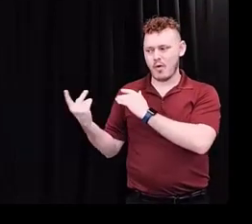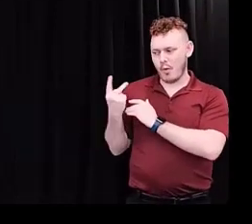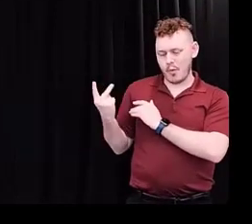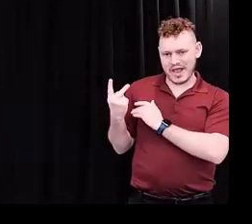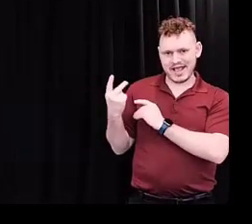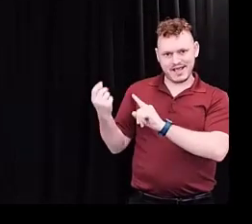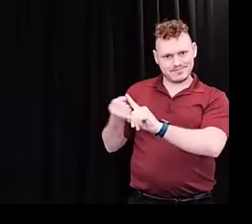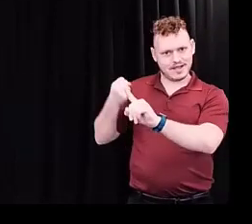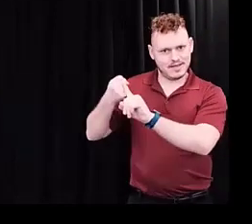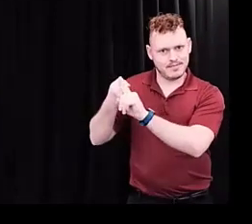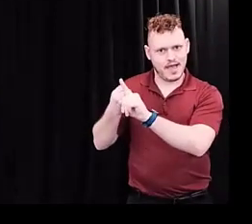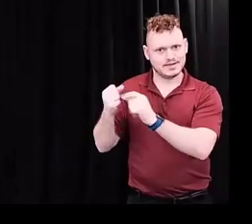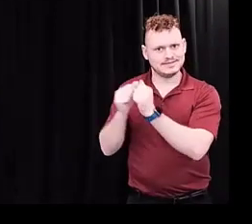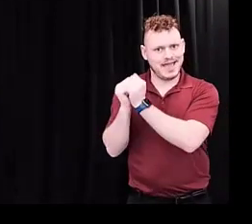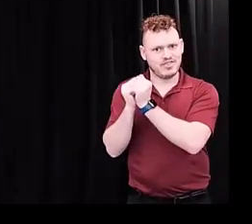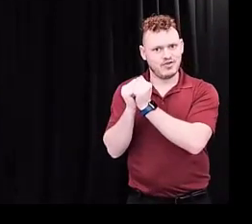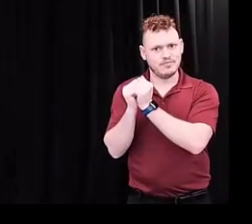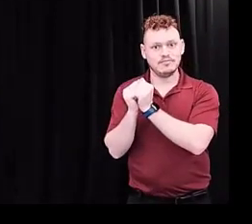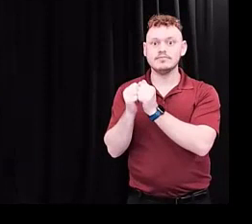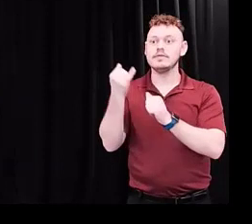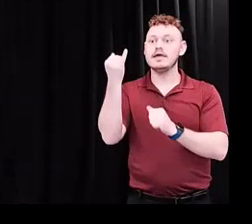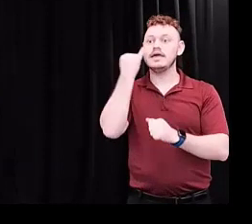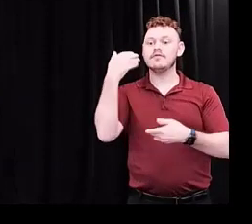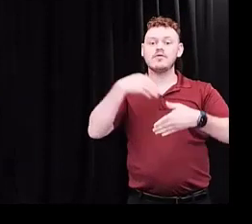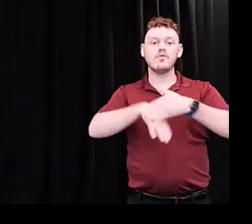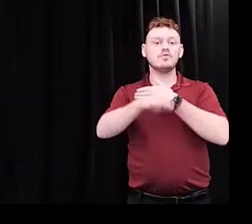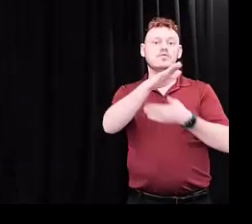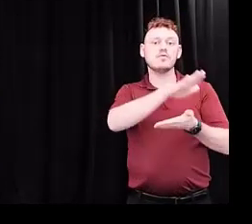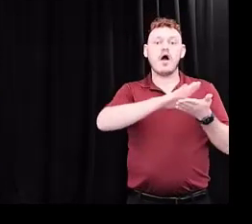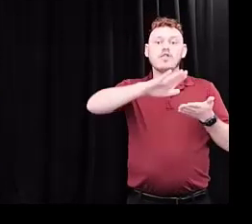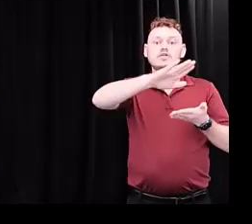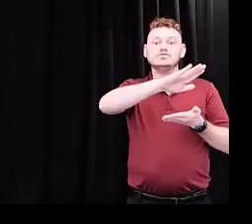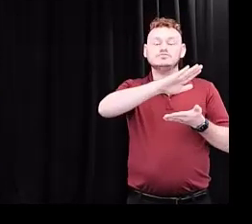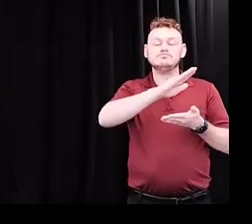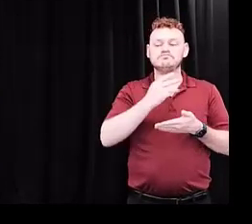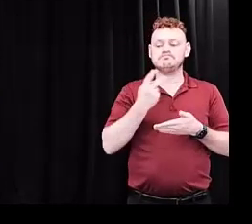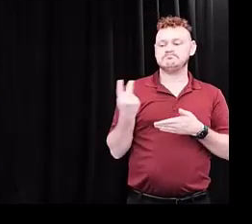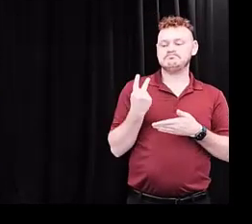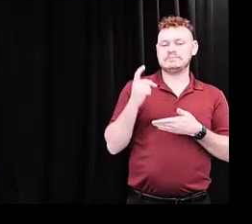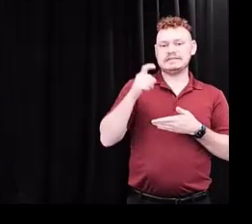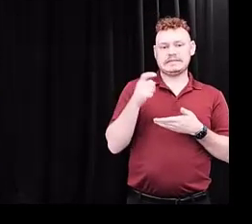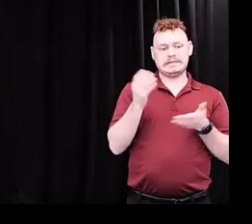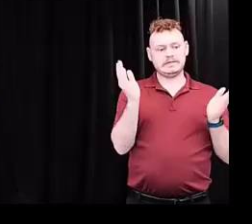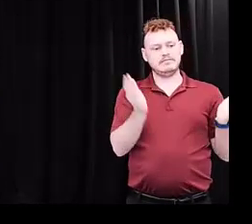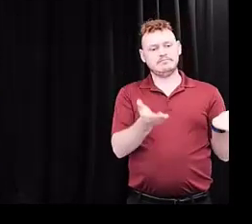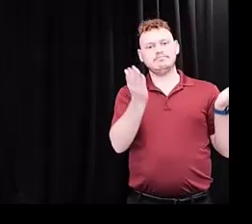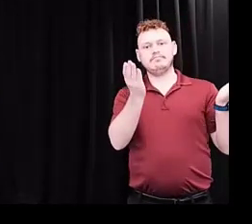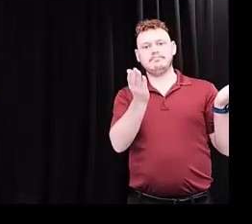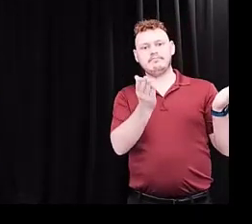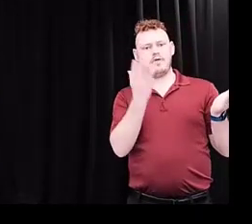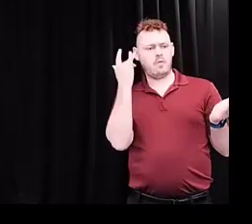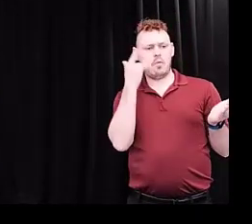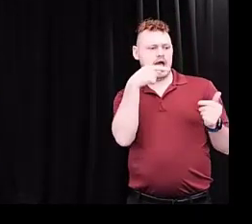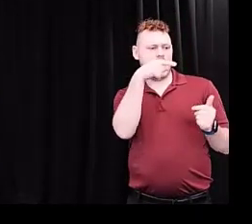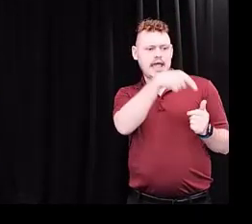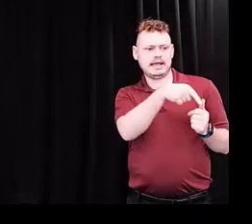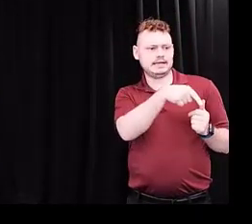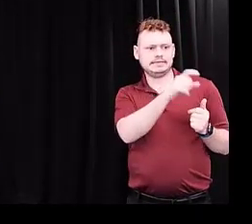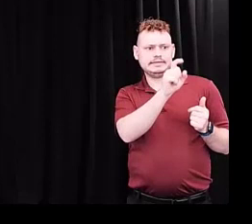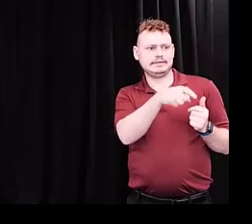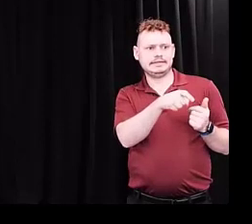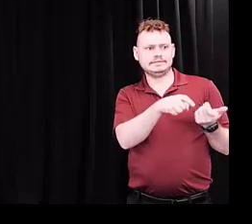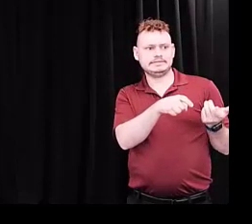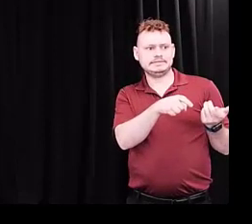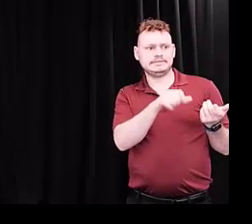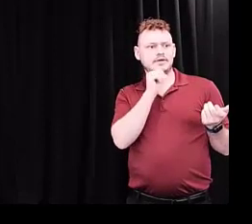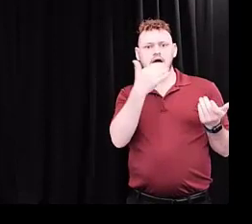impact together. Or if we're going into a college and we need to make the case for why something needs to not